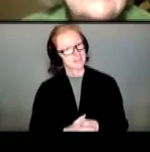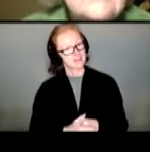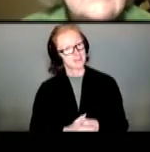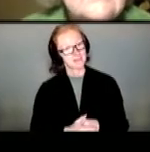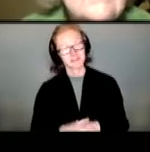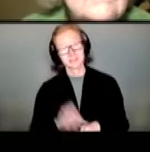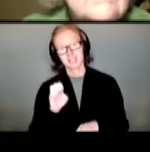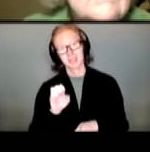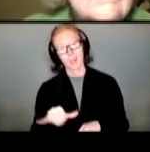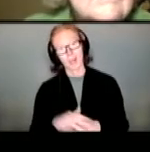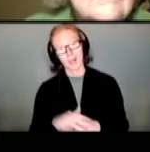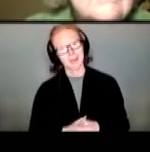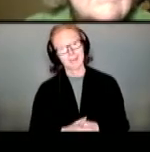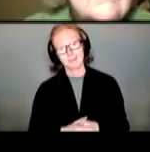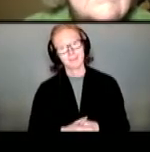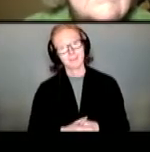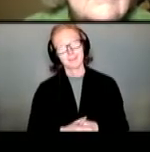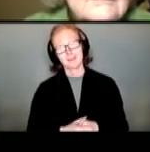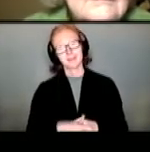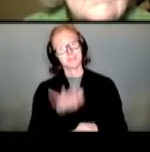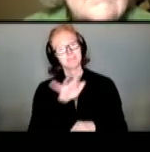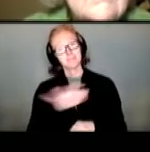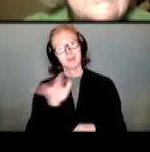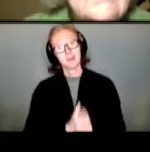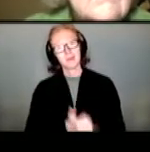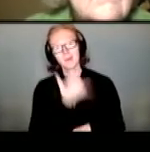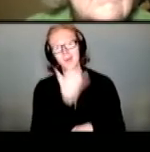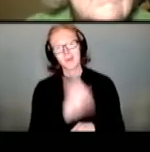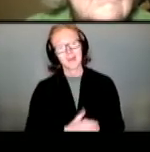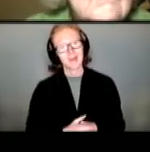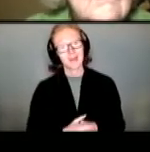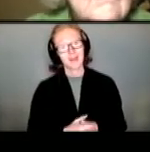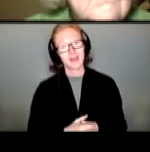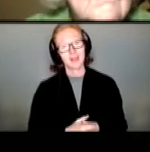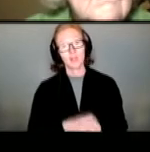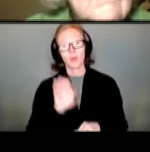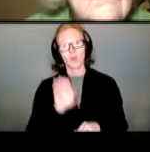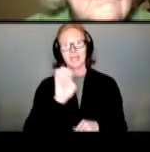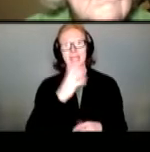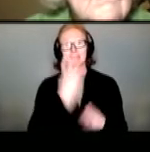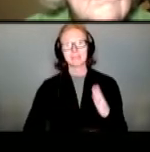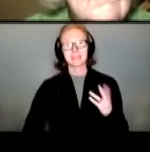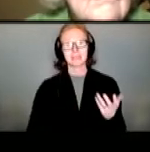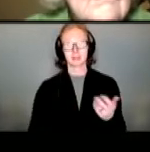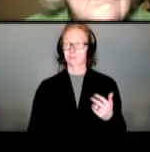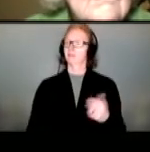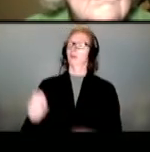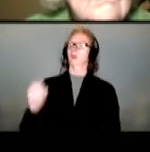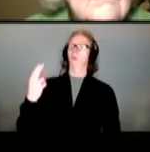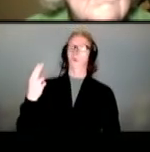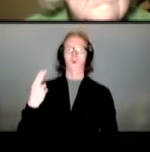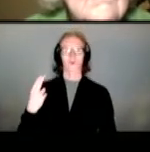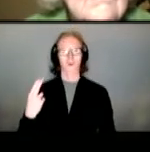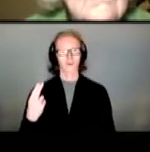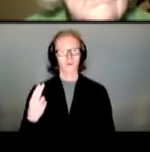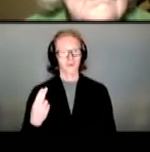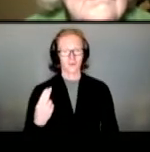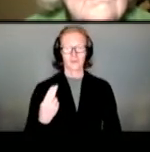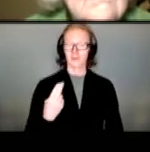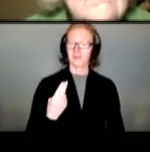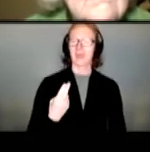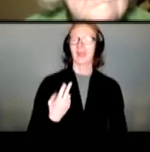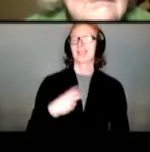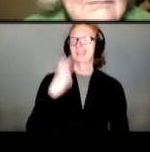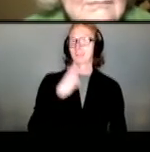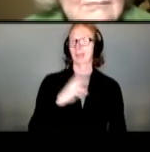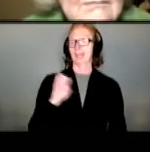EY. No, it's the E at the end of Celeste is missing. Oh, okay. I've seen the E in the last name